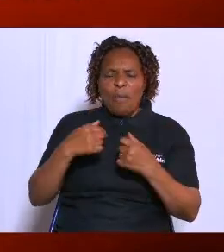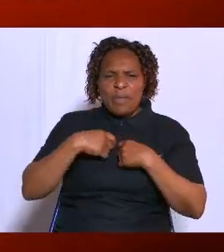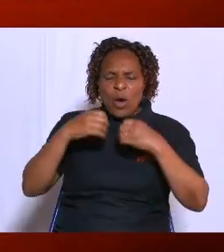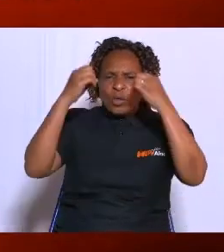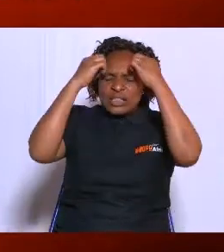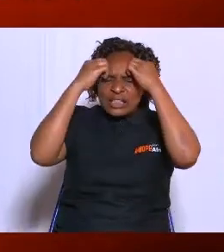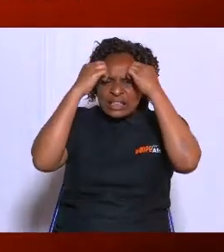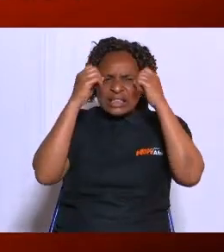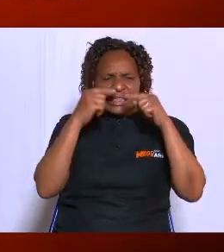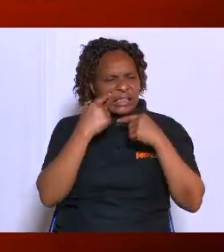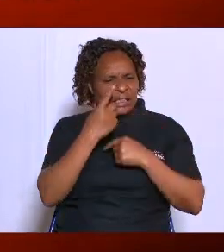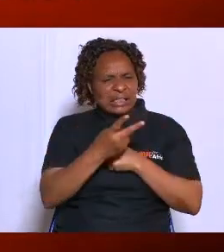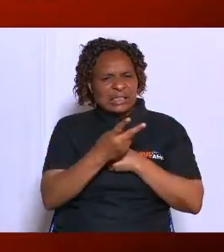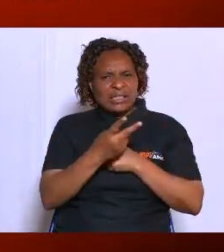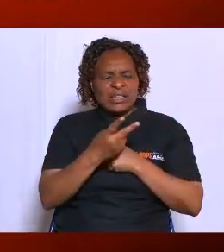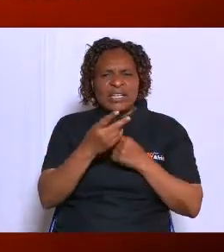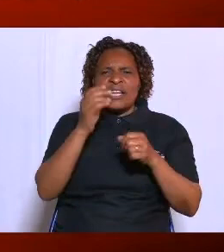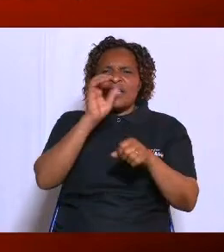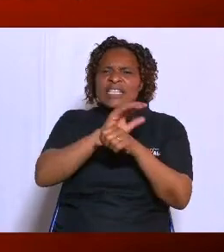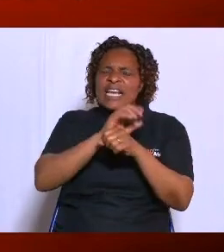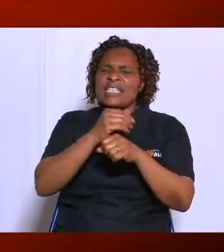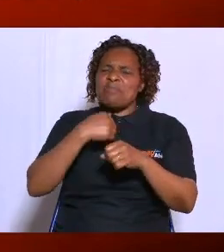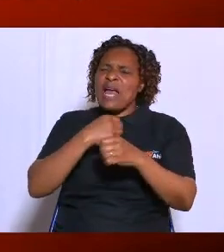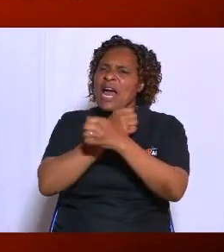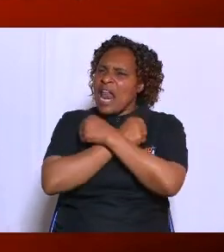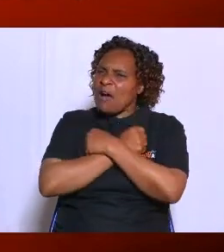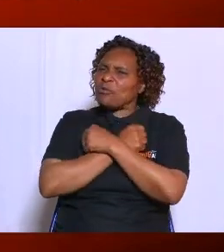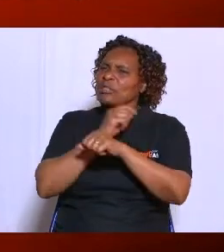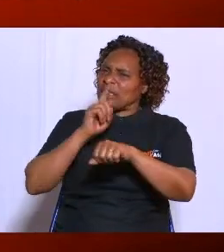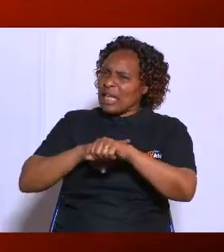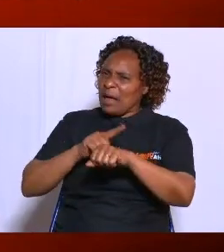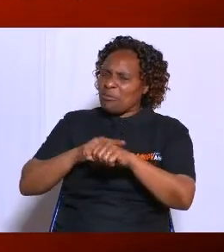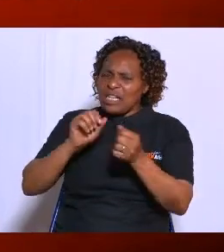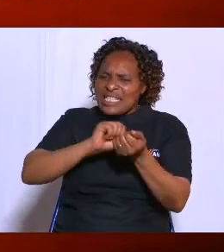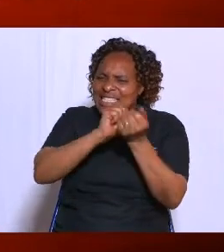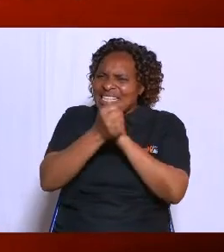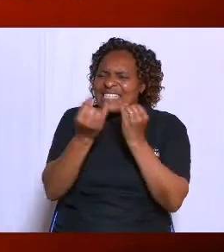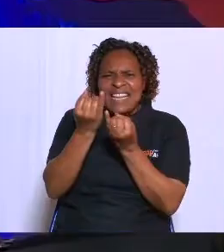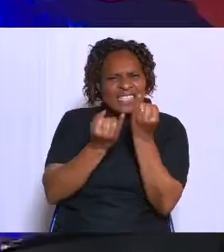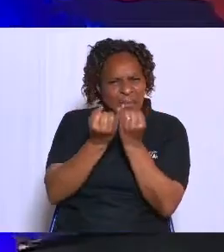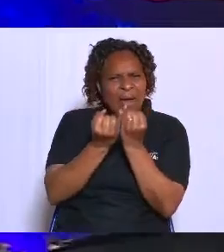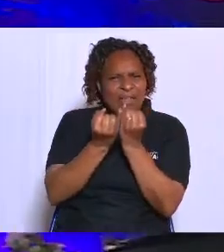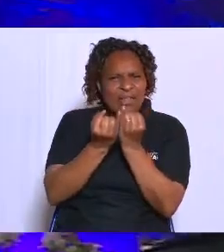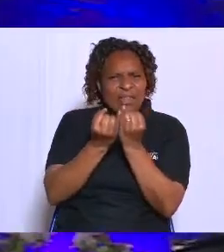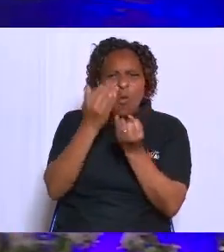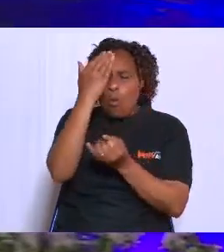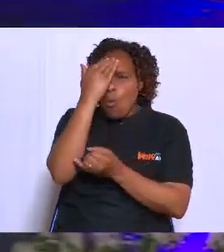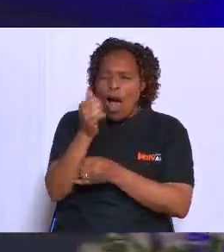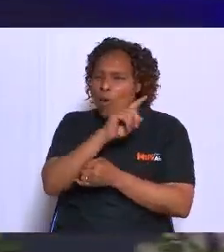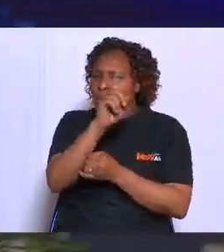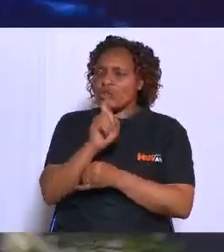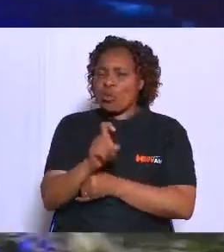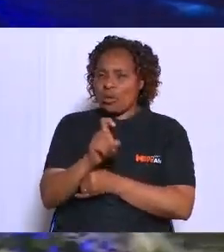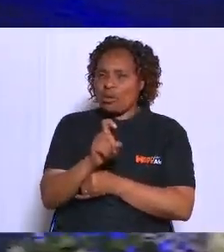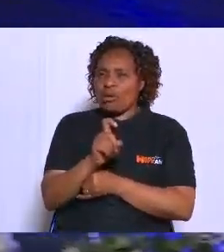was studying it said that the church that I loved at that time change the Sabbath so I had to ask the question if